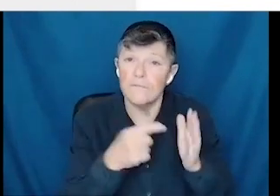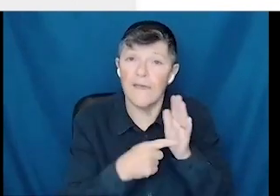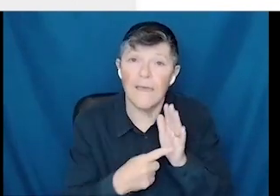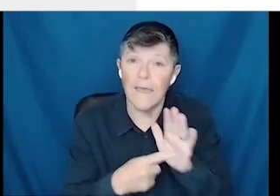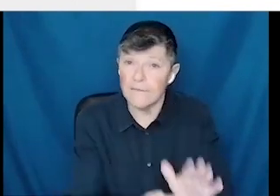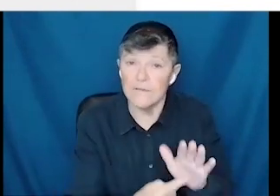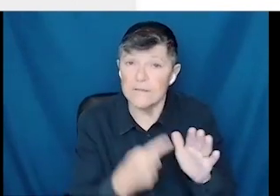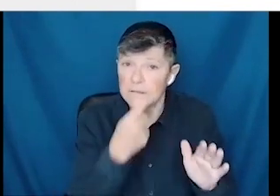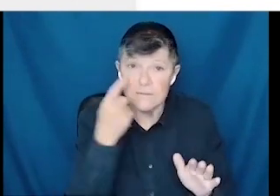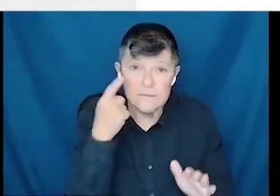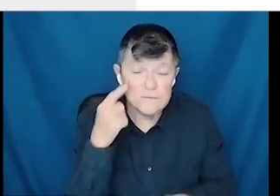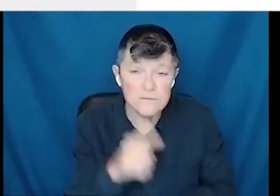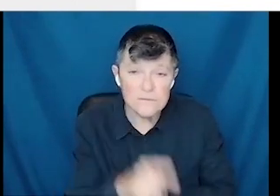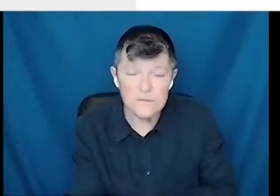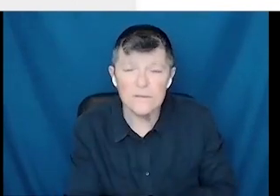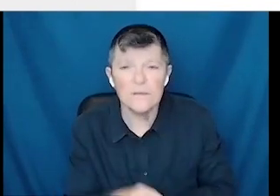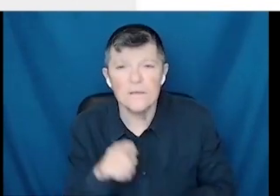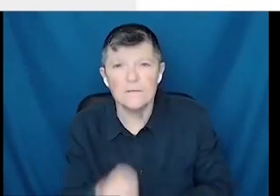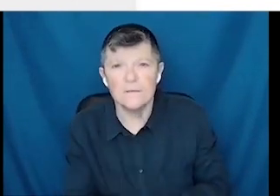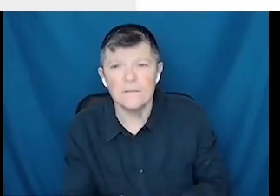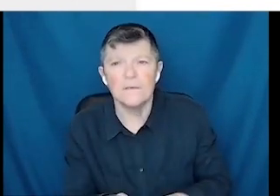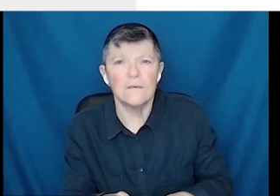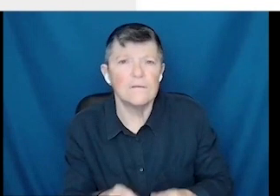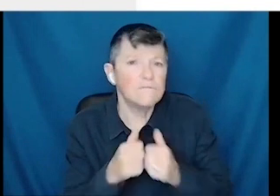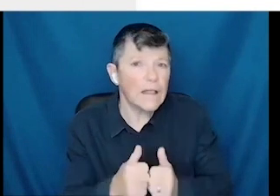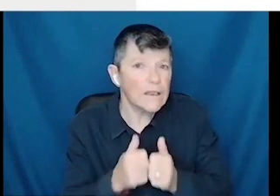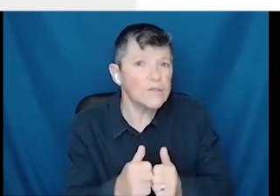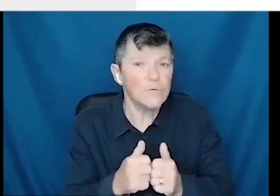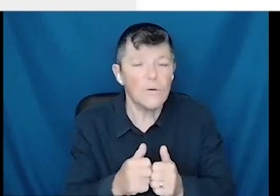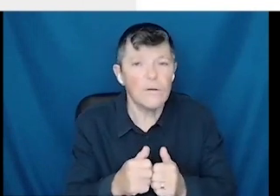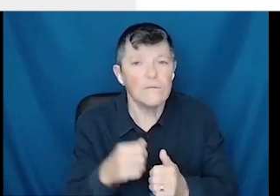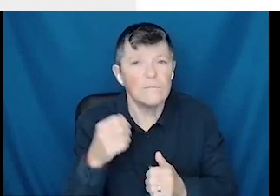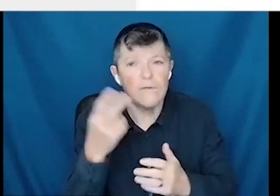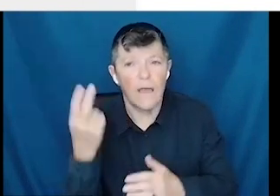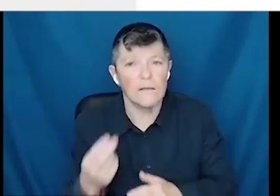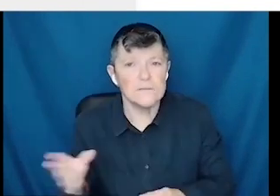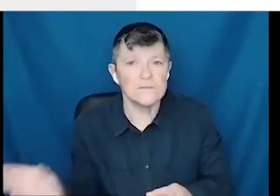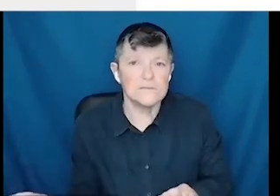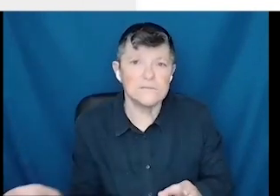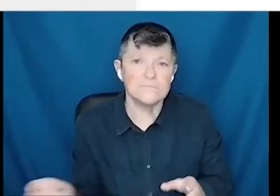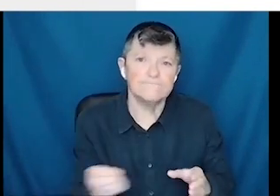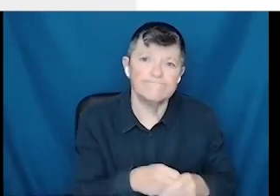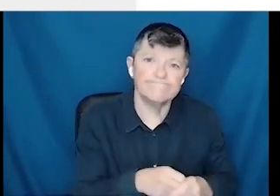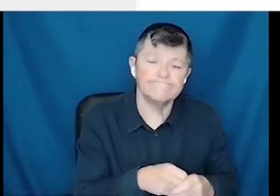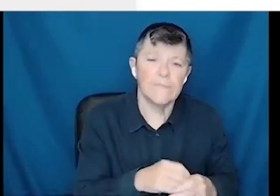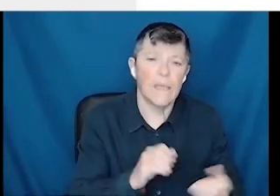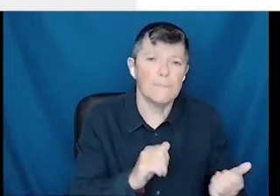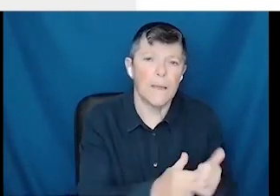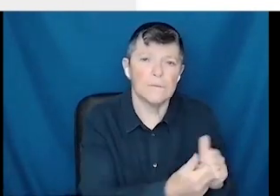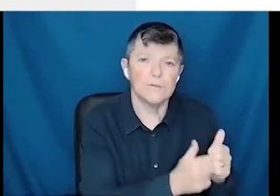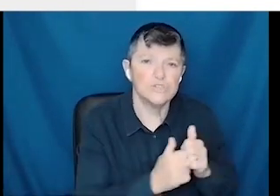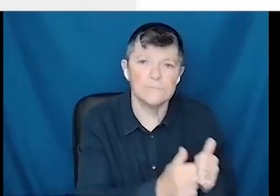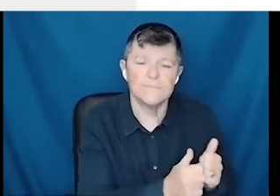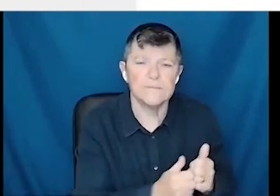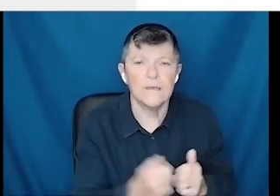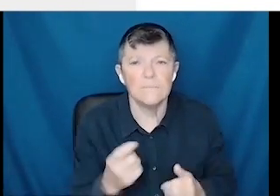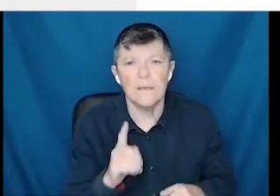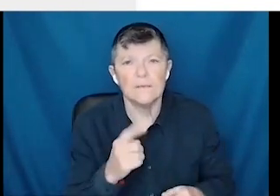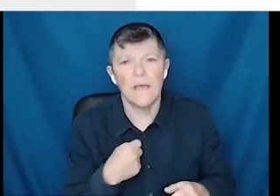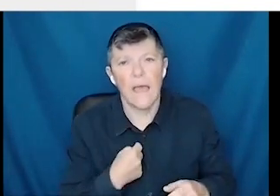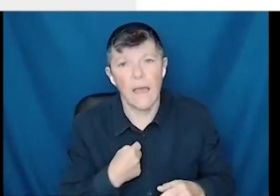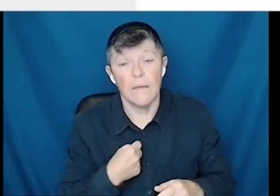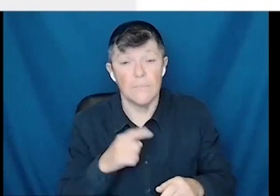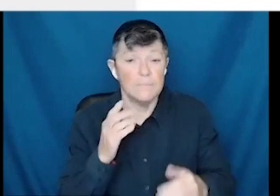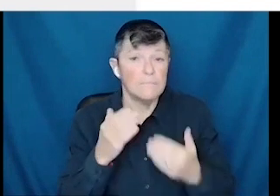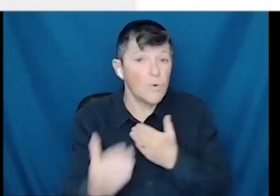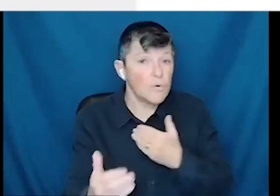bringing artists into these partnerships. But perhaps what I'm more interested in is the status